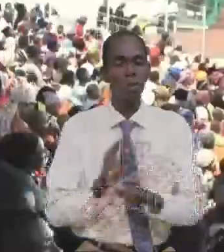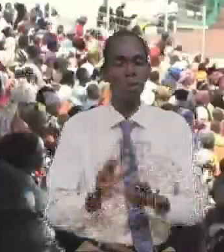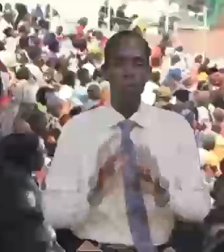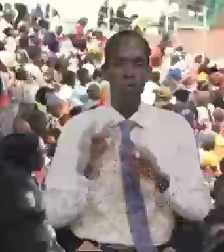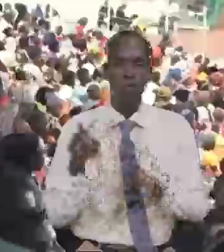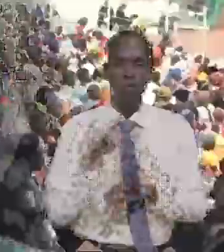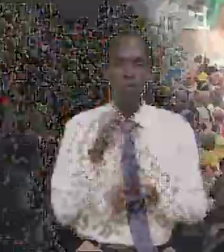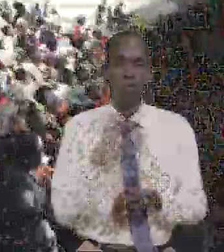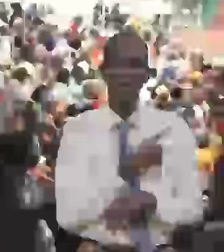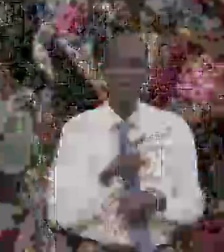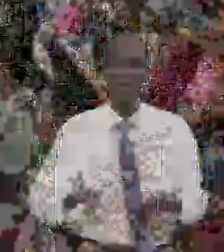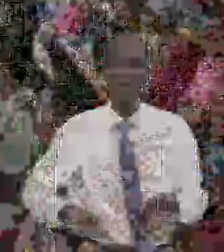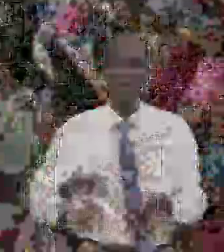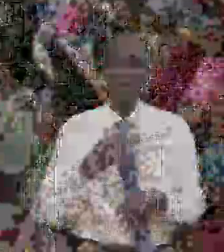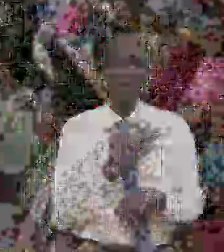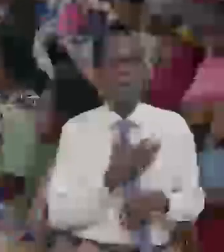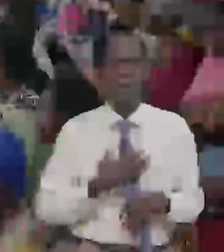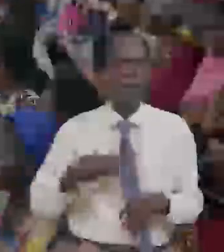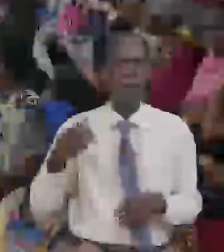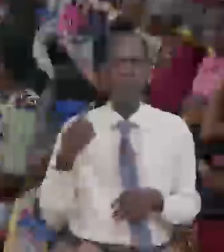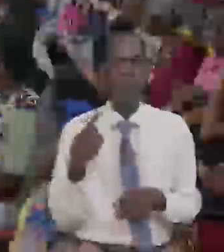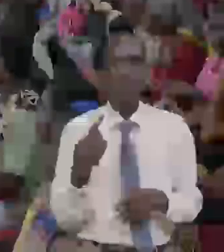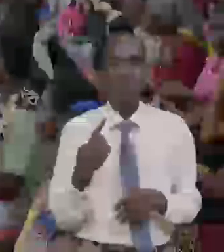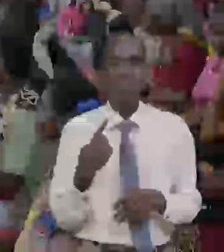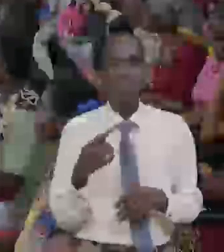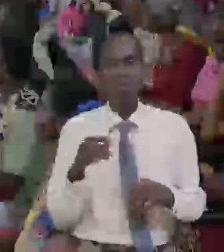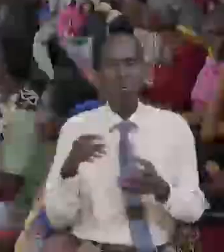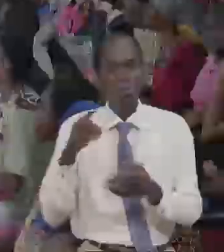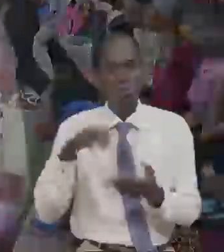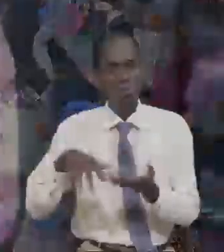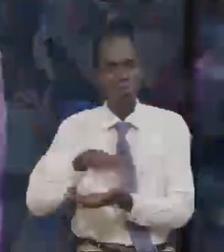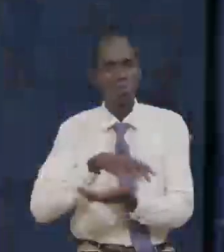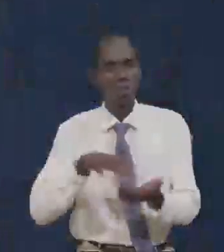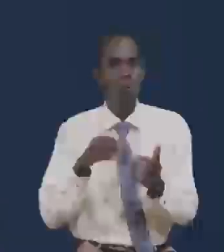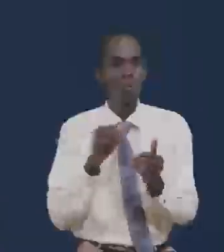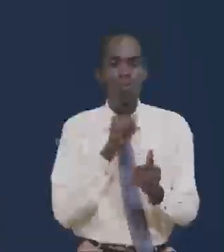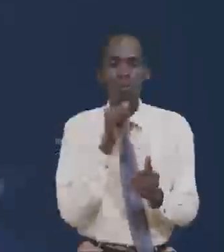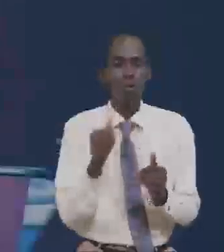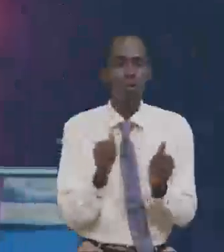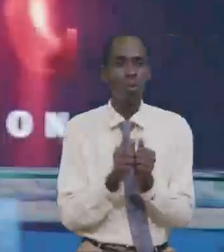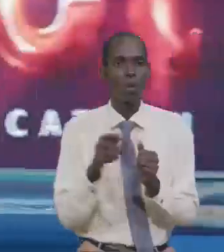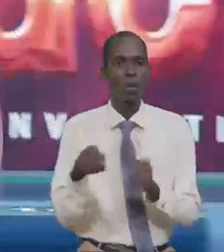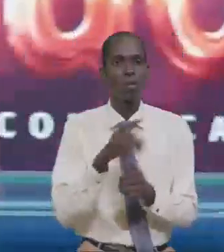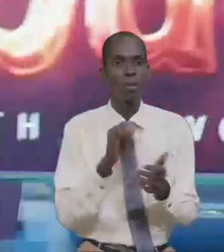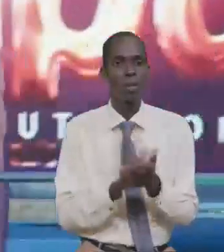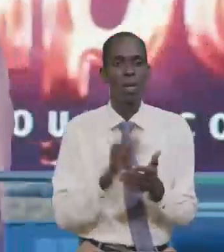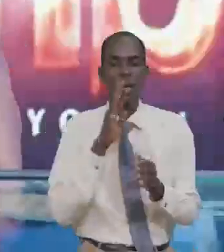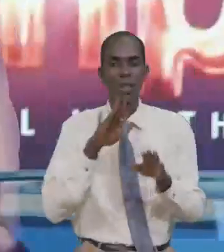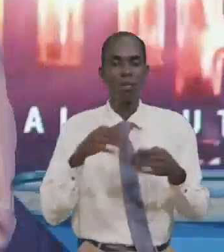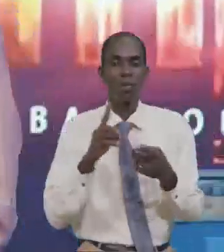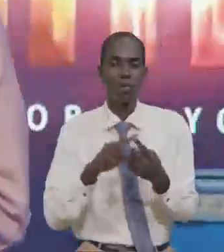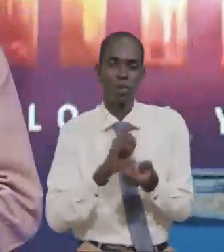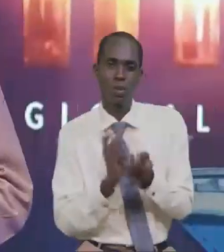given to change. Meddle not with them that are given to change. Can I explain that to you? My friend,